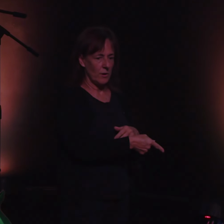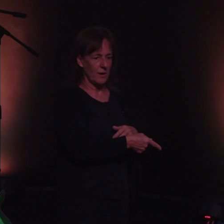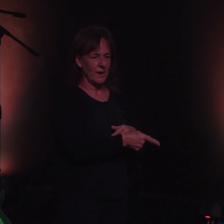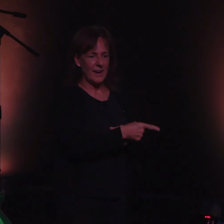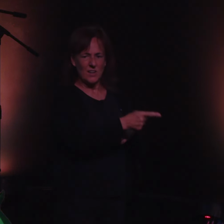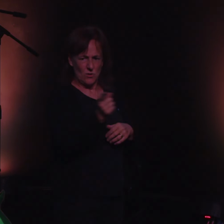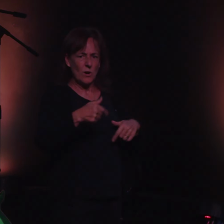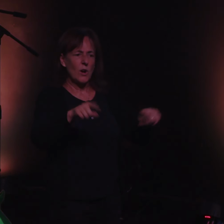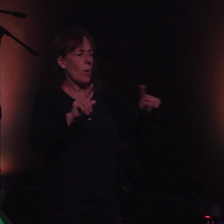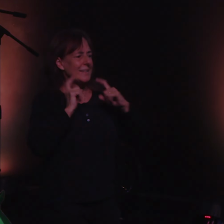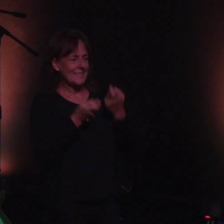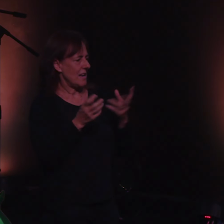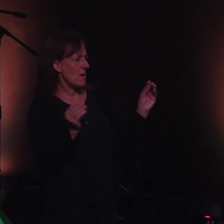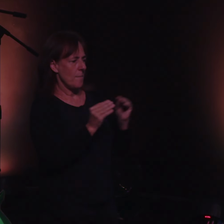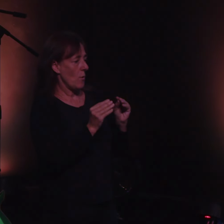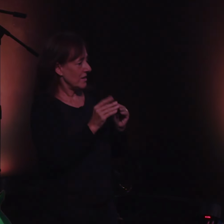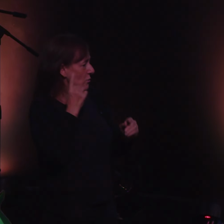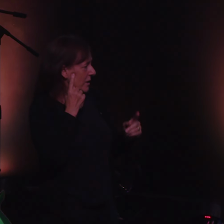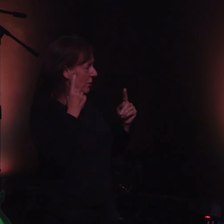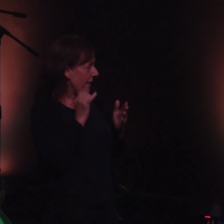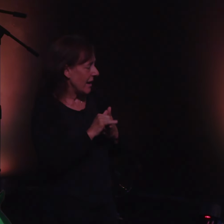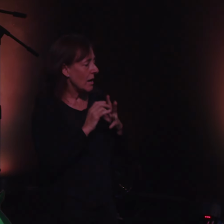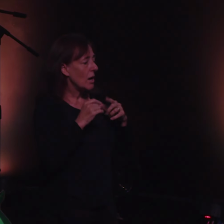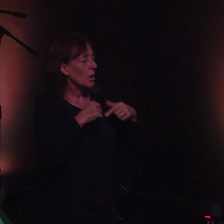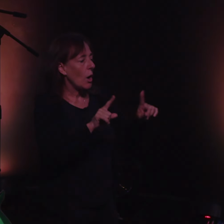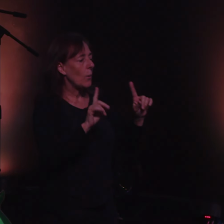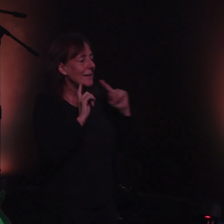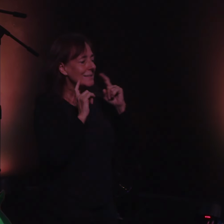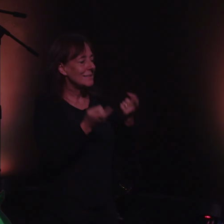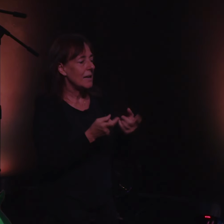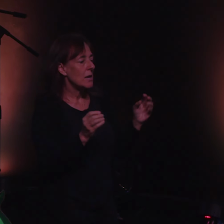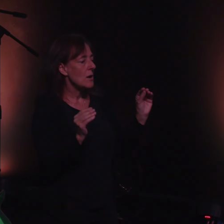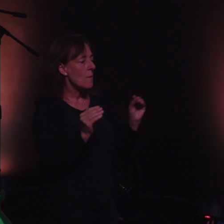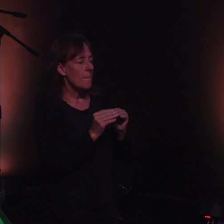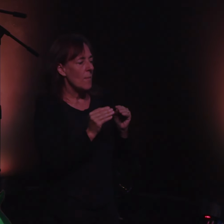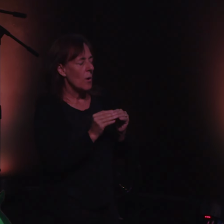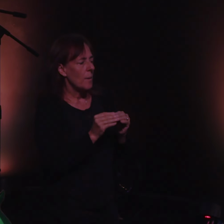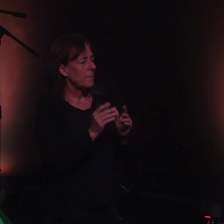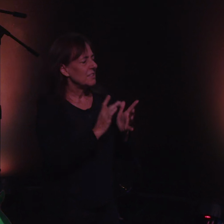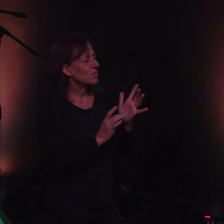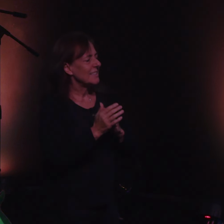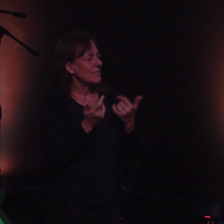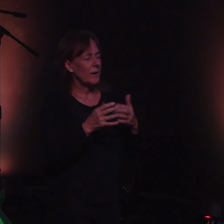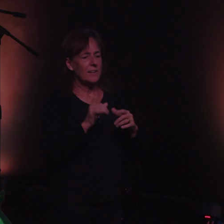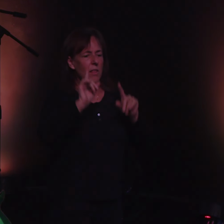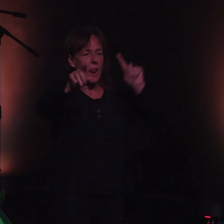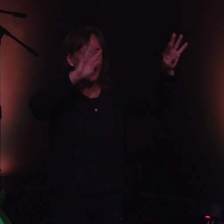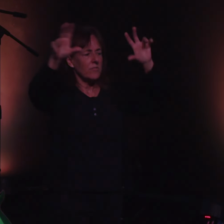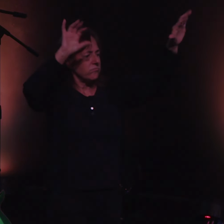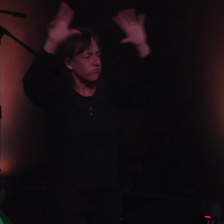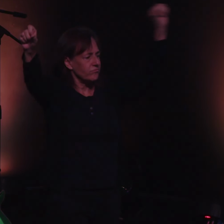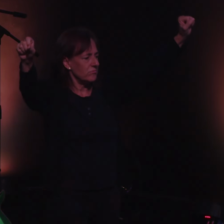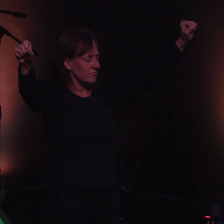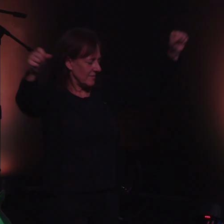Go and sin no more. Did everybody hear that? Jesus waited till they were all gone and he was one-on-one with this lady.